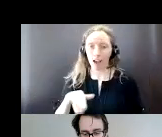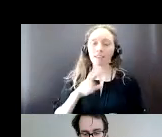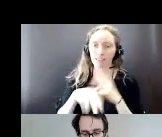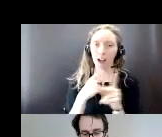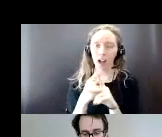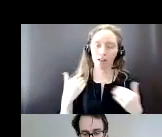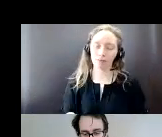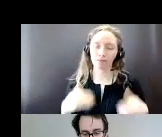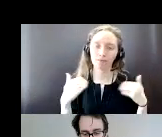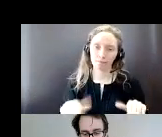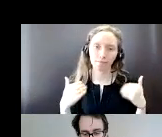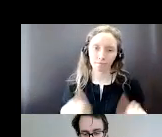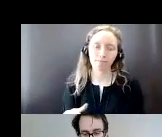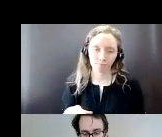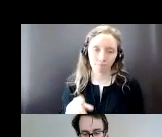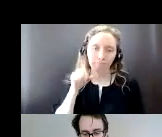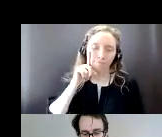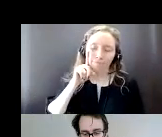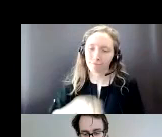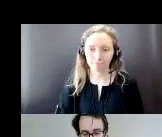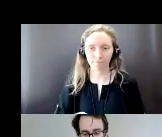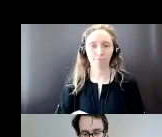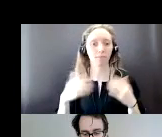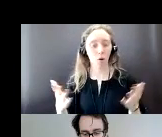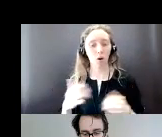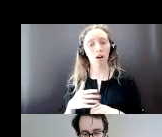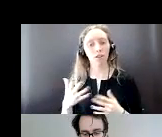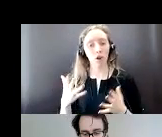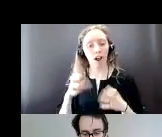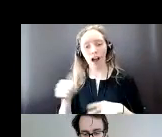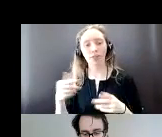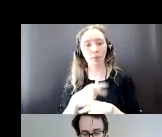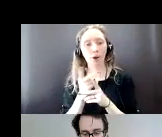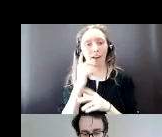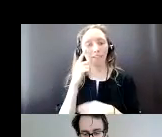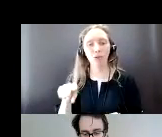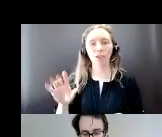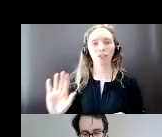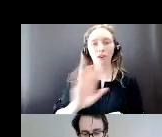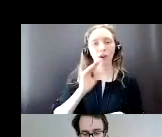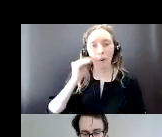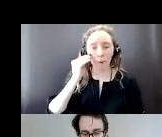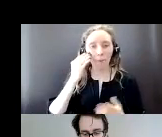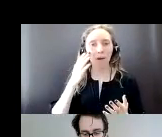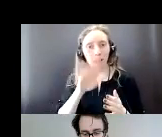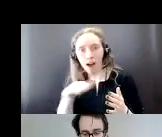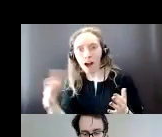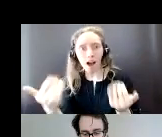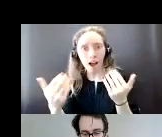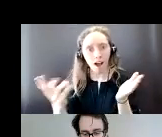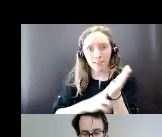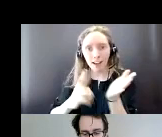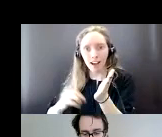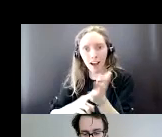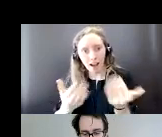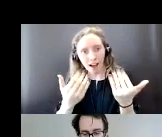product for your home, getting you to sign a contract. And so yeah, those are just some variation of